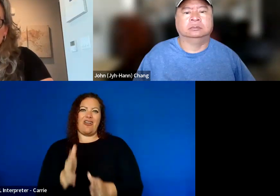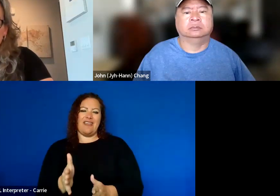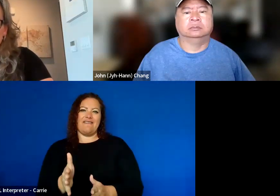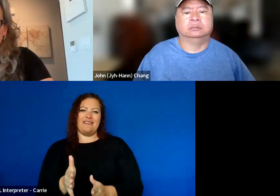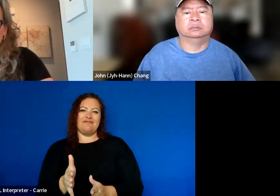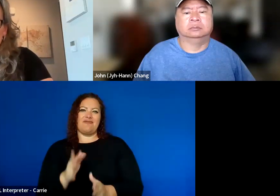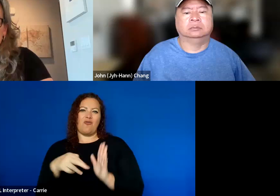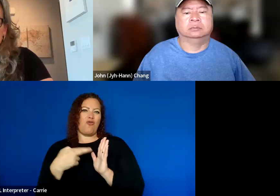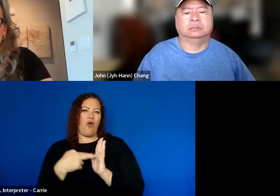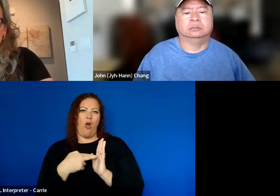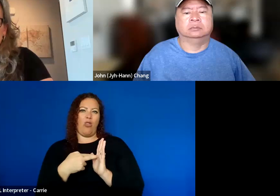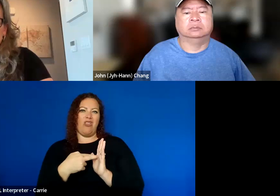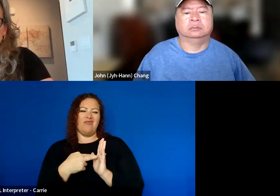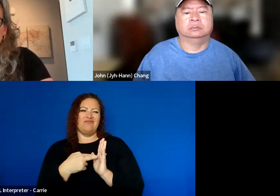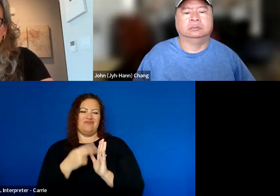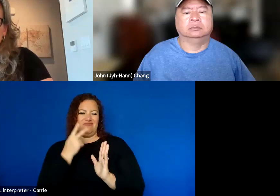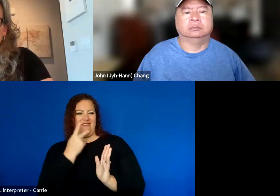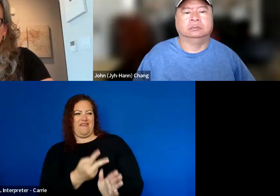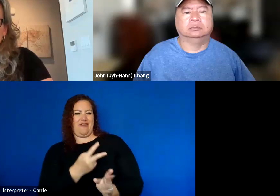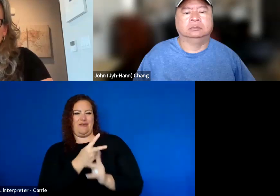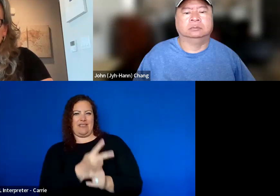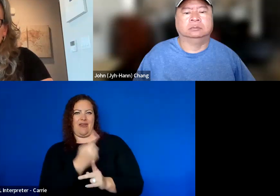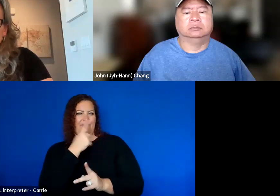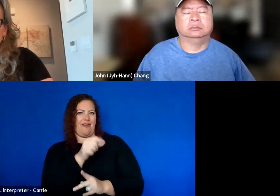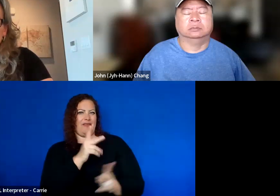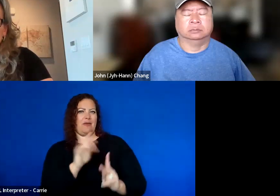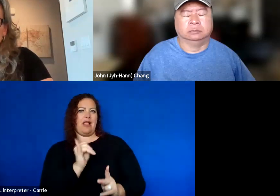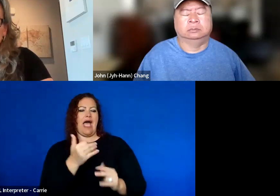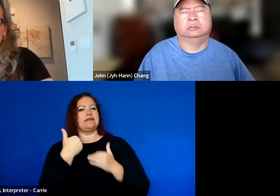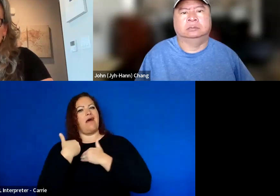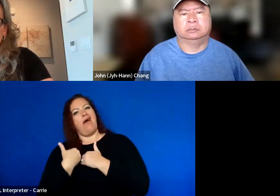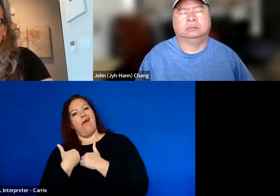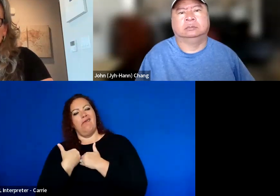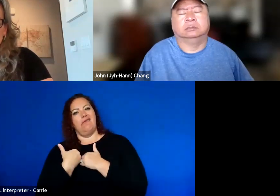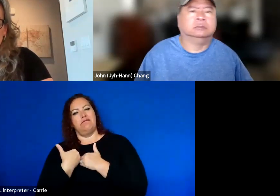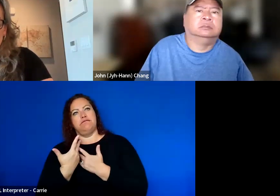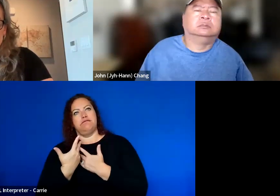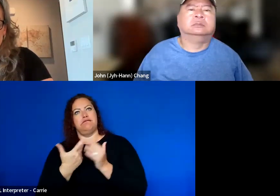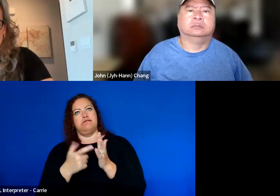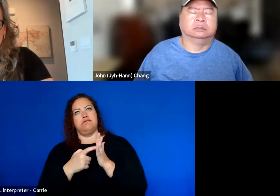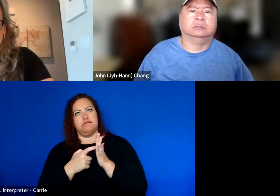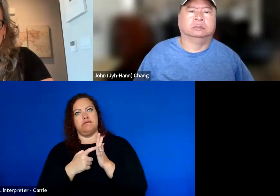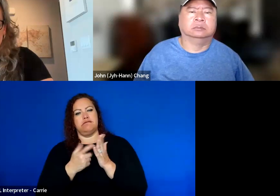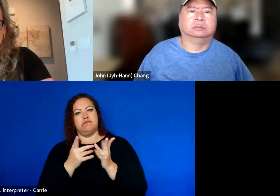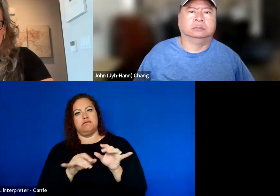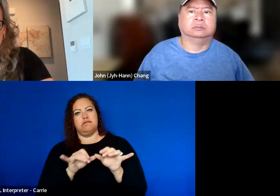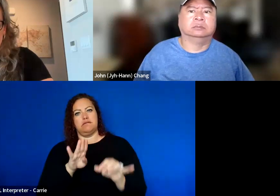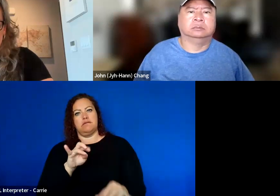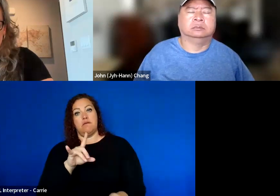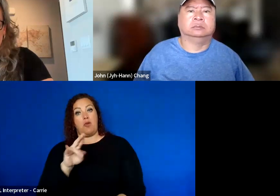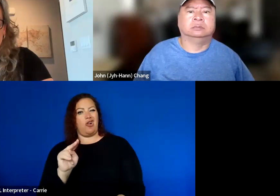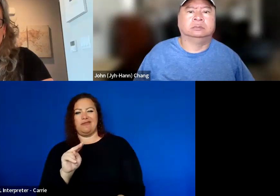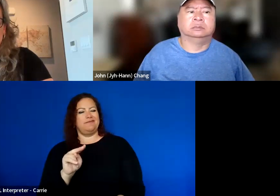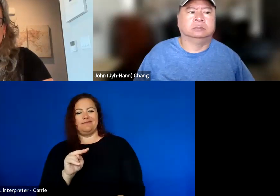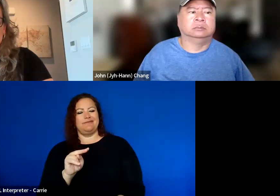a caregiving role views caring for other people as burdening. Um, and I